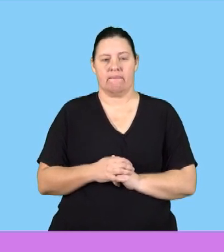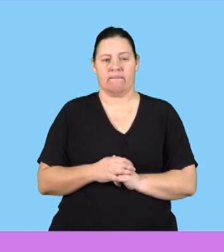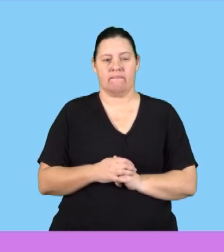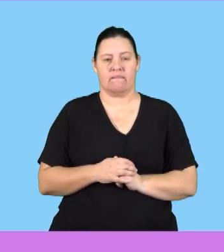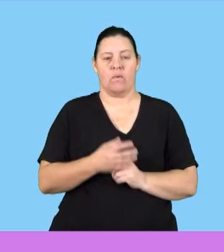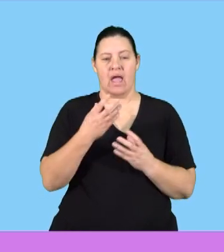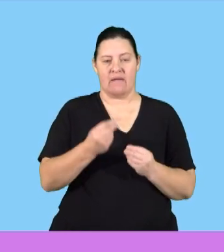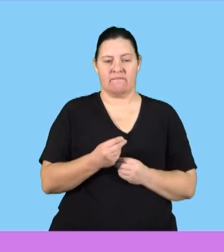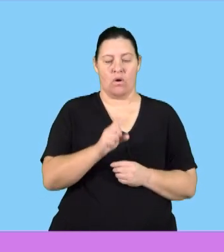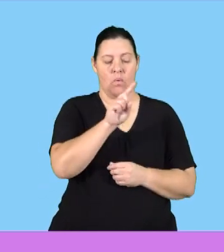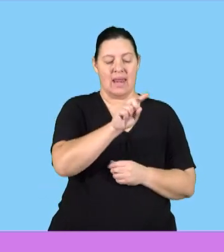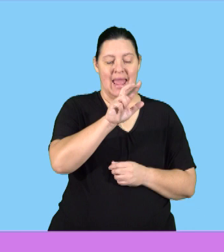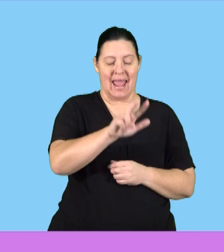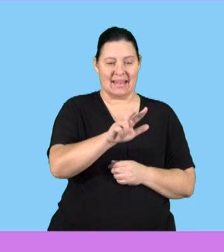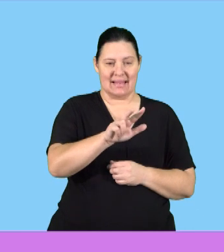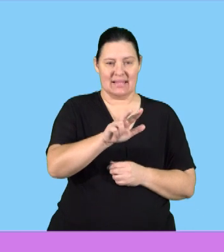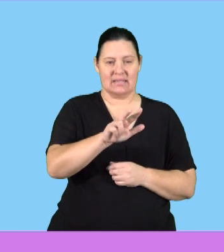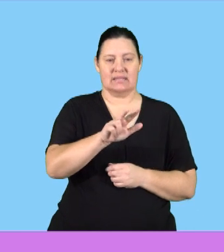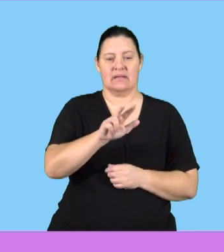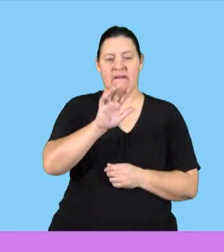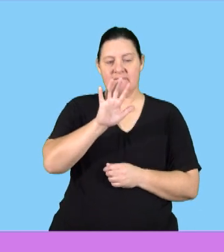We are having